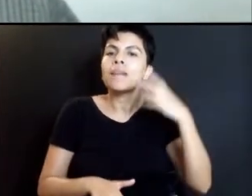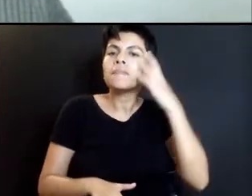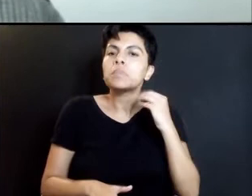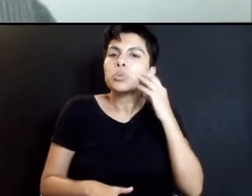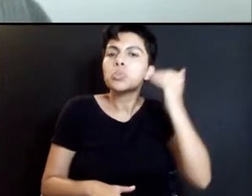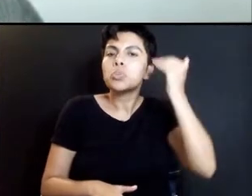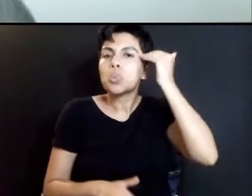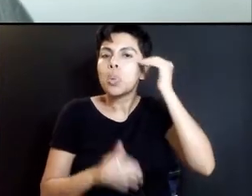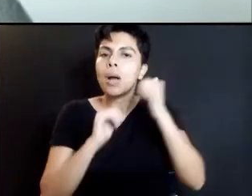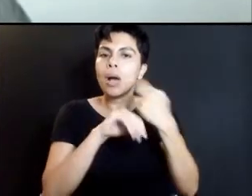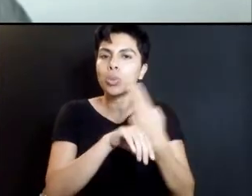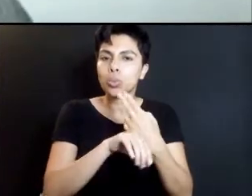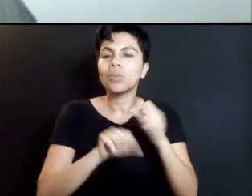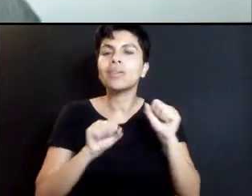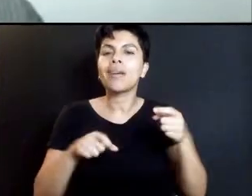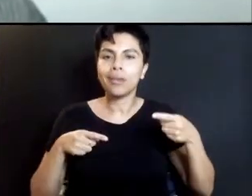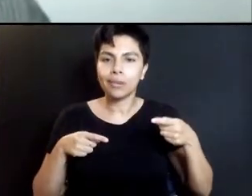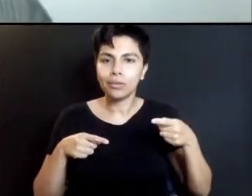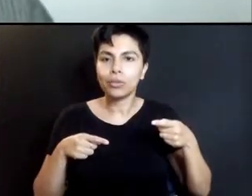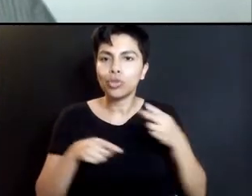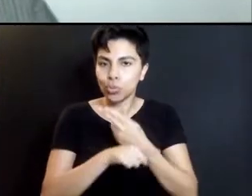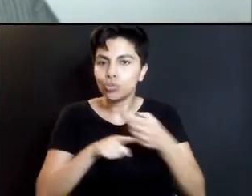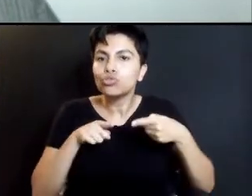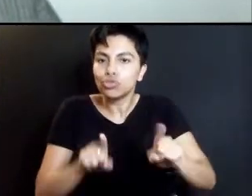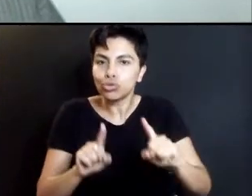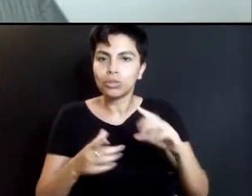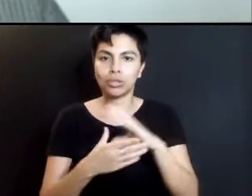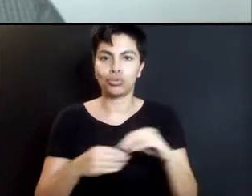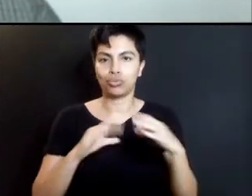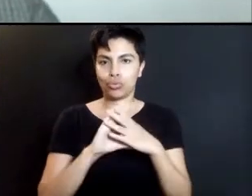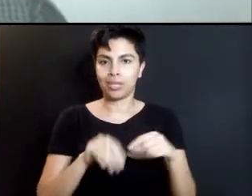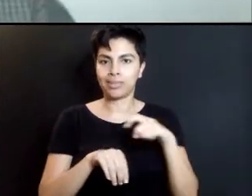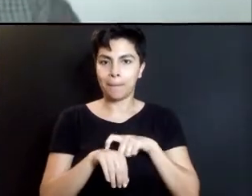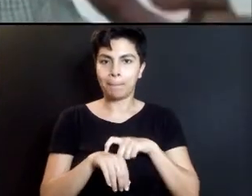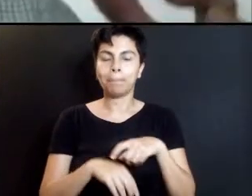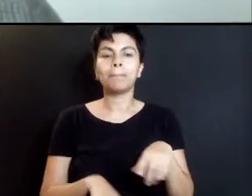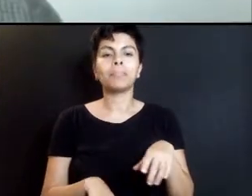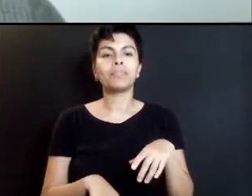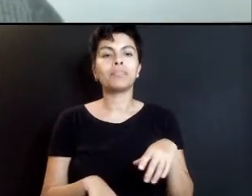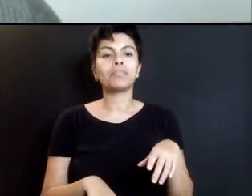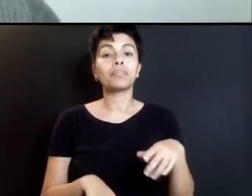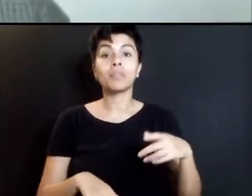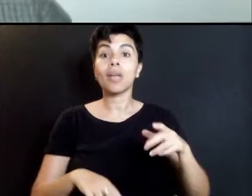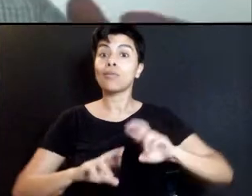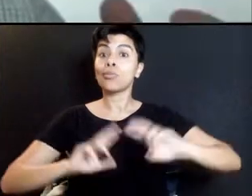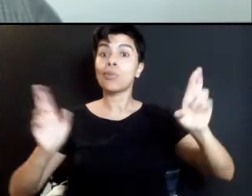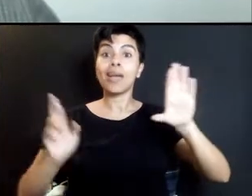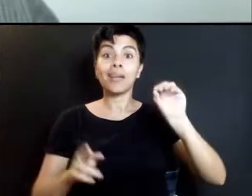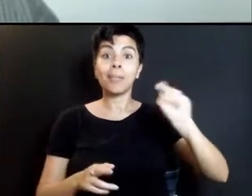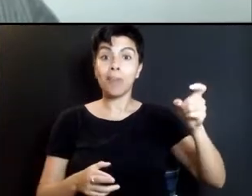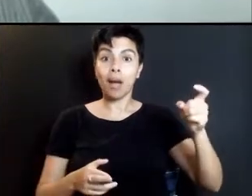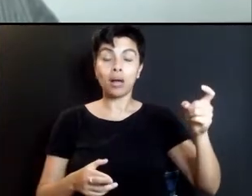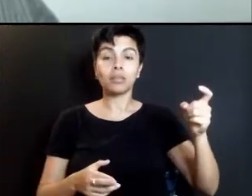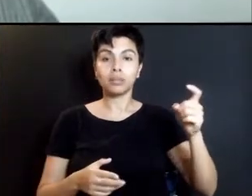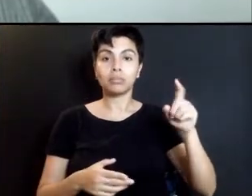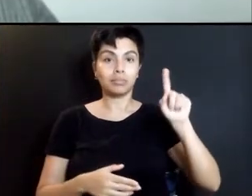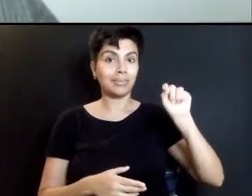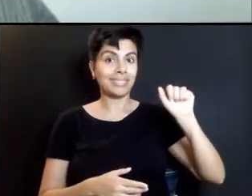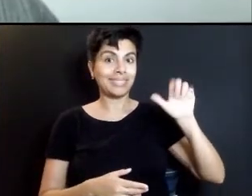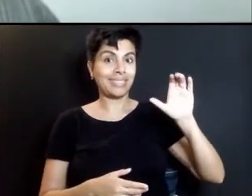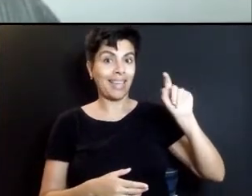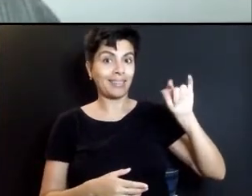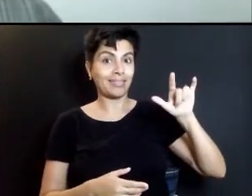you can use during the story. One thing is to get a box, put all the tactiles